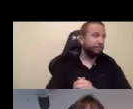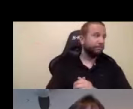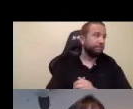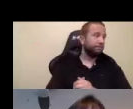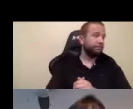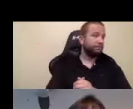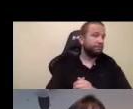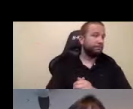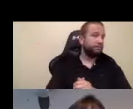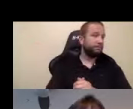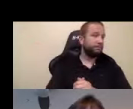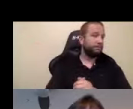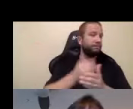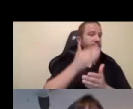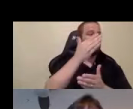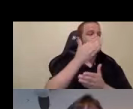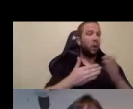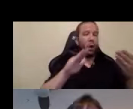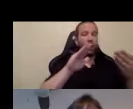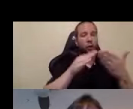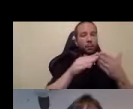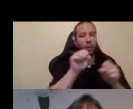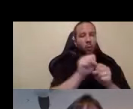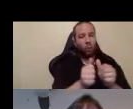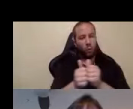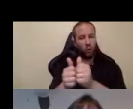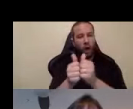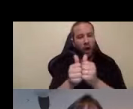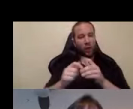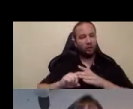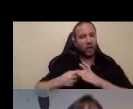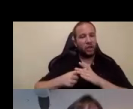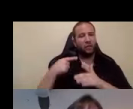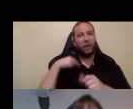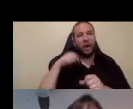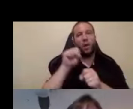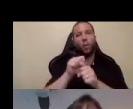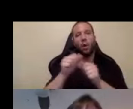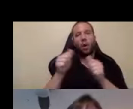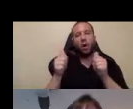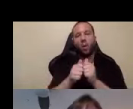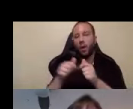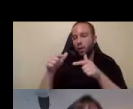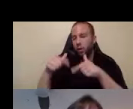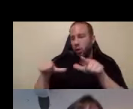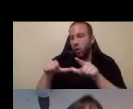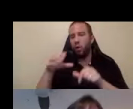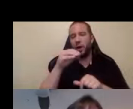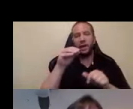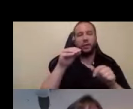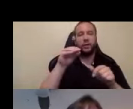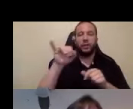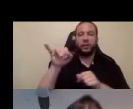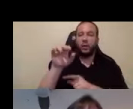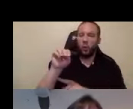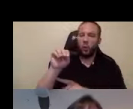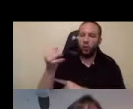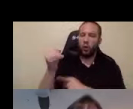Part of the Community Collaborative Initiative, and I work with both Bayonne and Jersey City on their